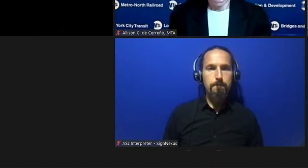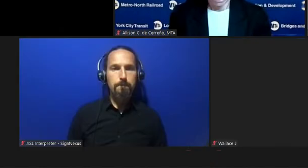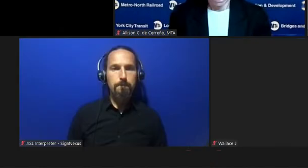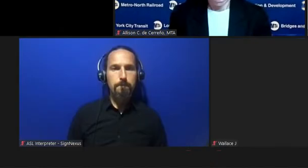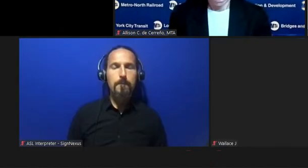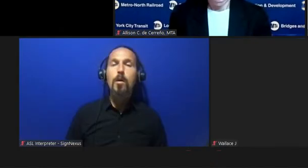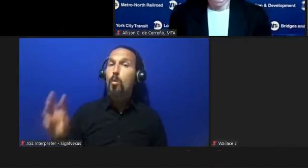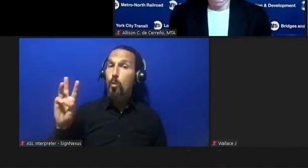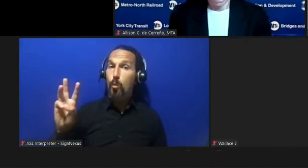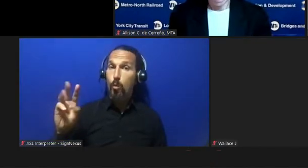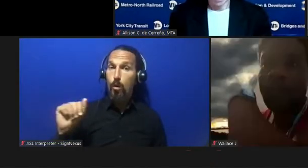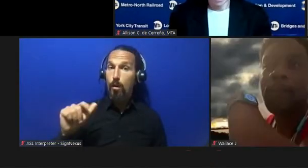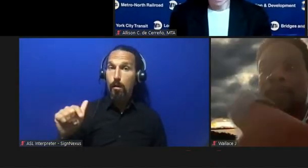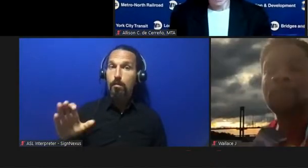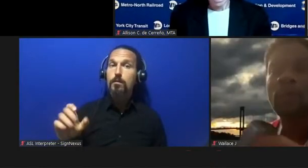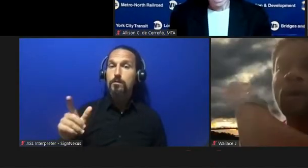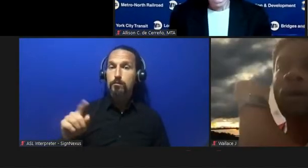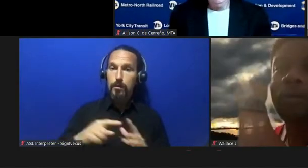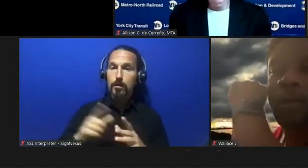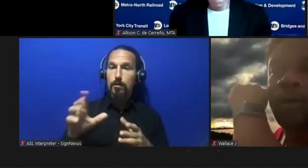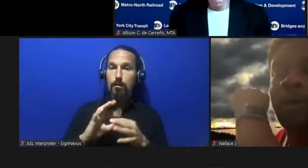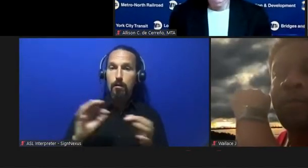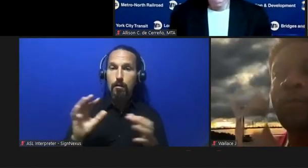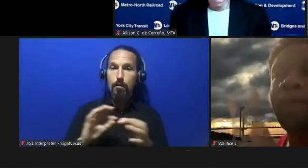wallace you may begin your remarks